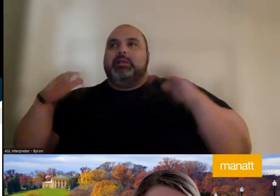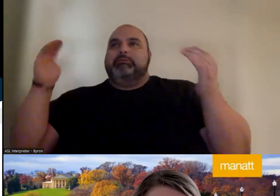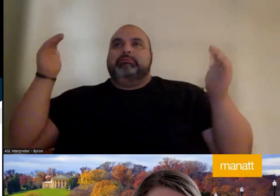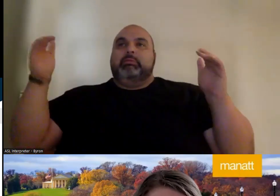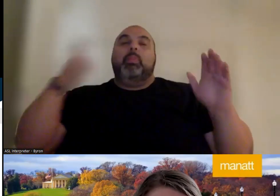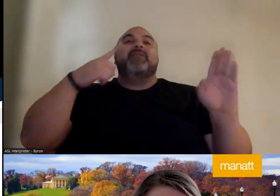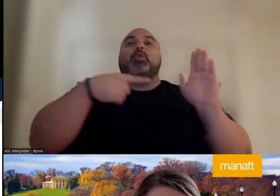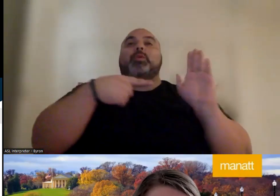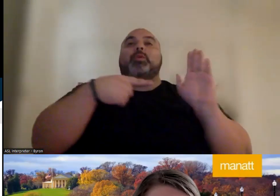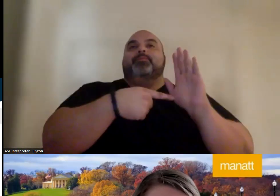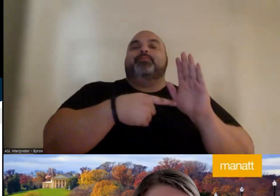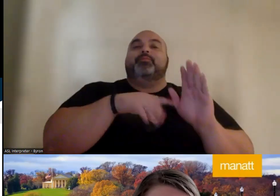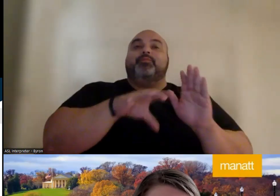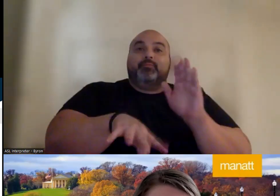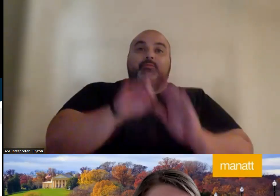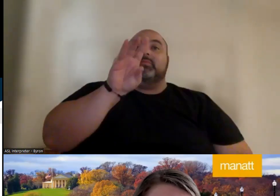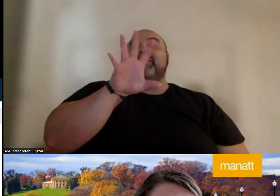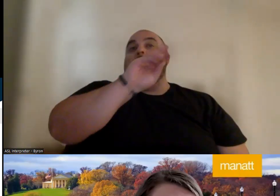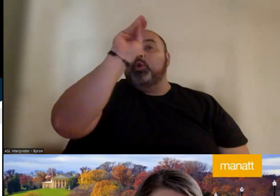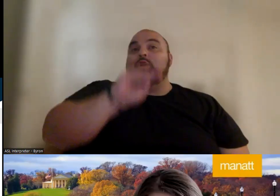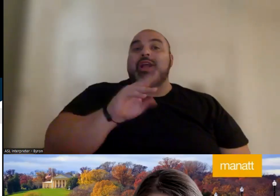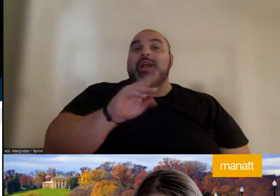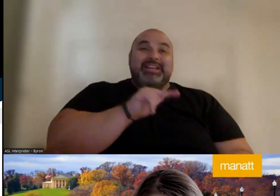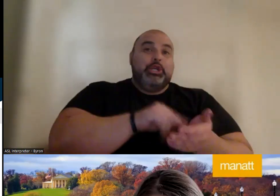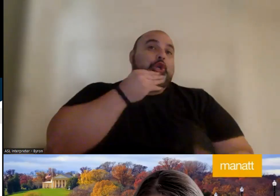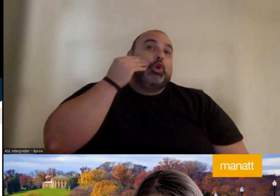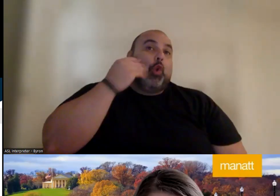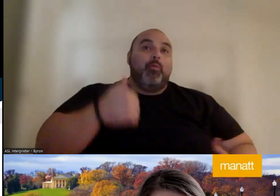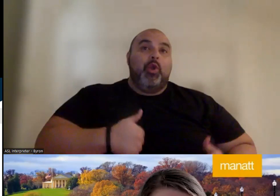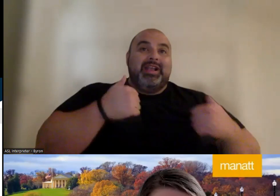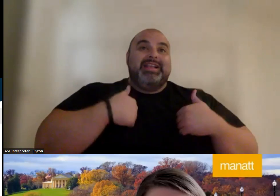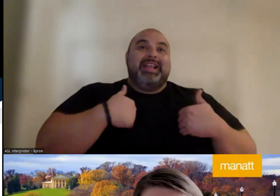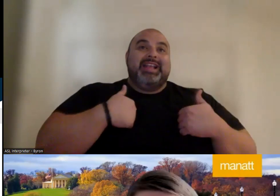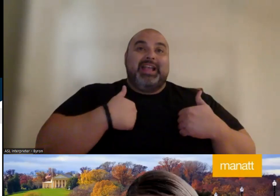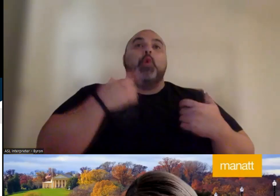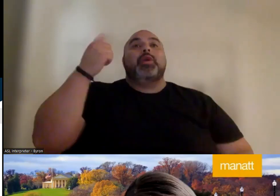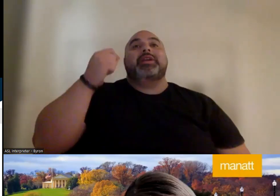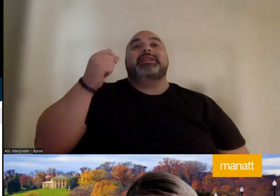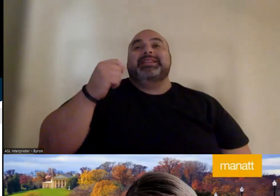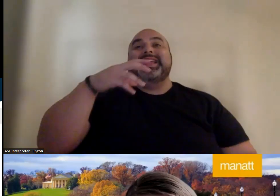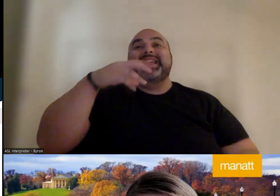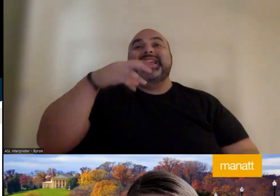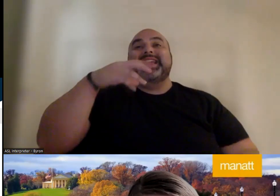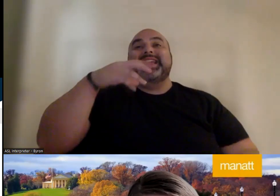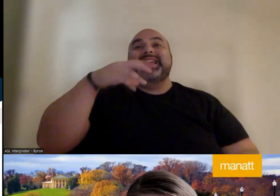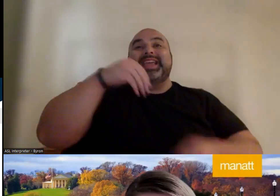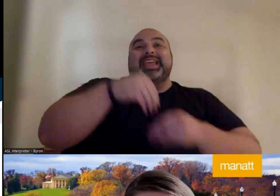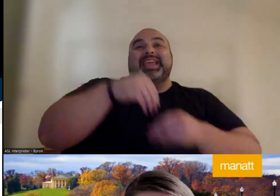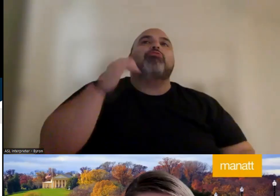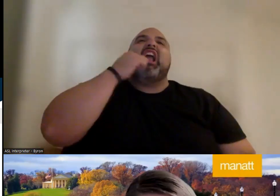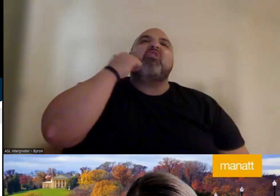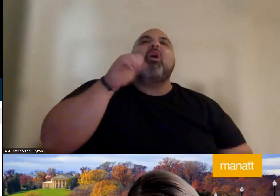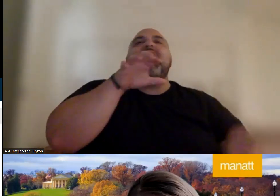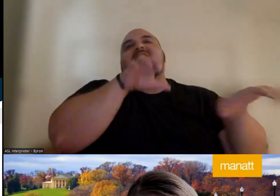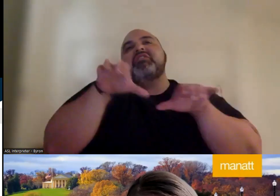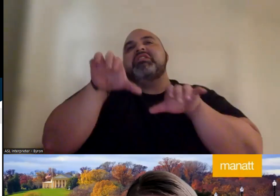% of nursing home residents received informal caregiving for household activities. If you take a look at the study itself, you'll be able to